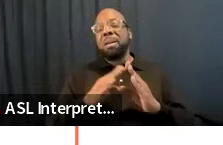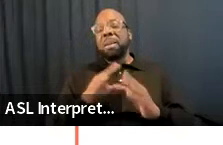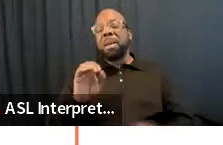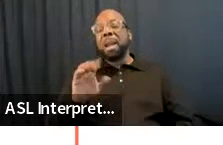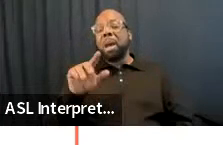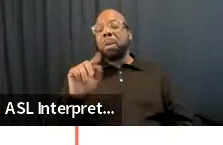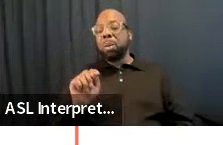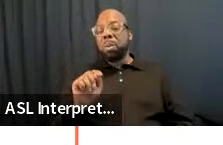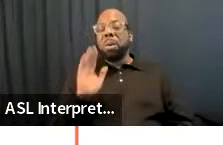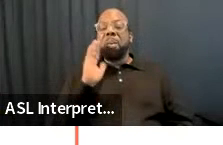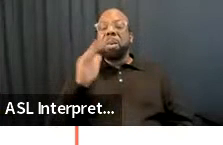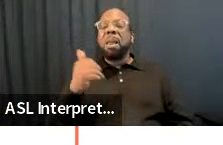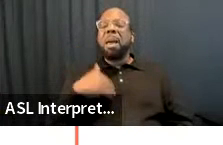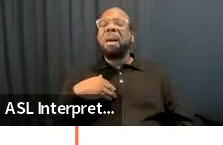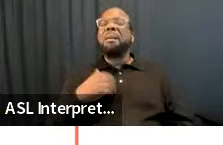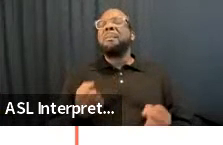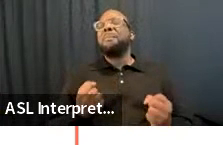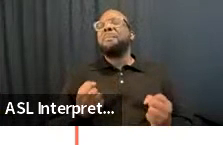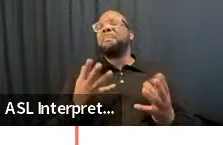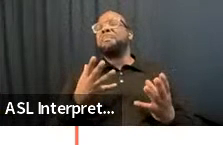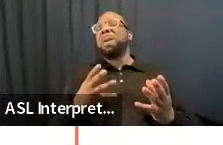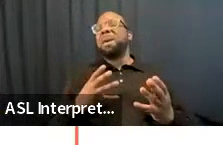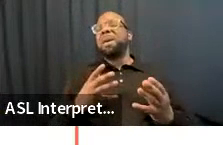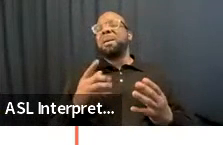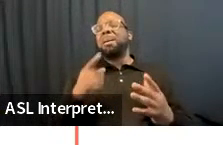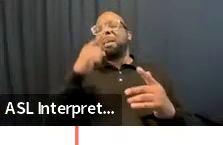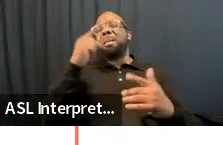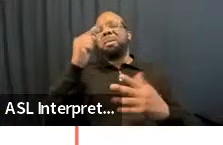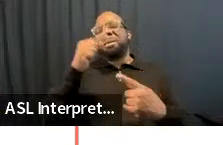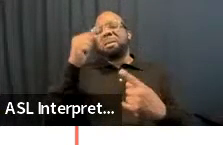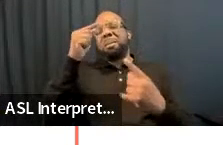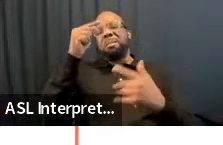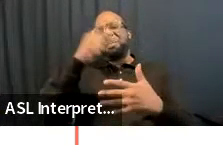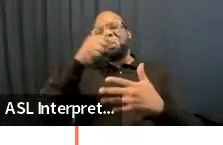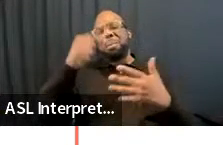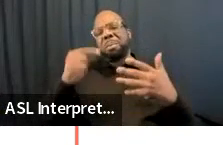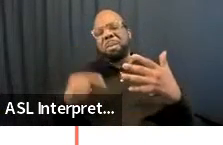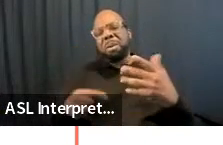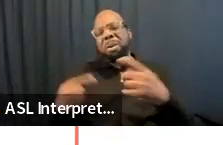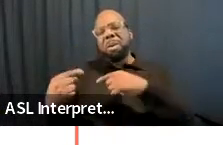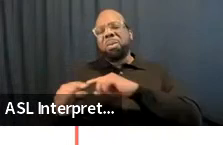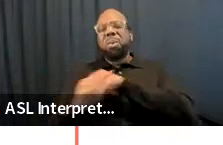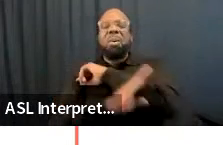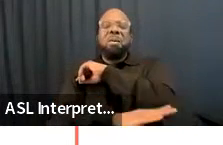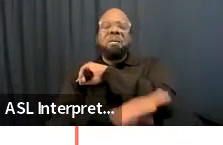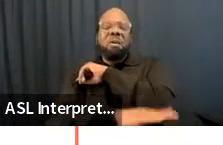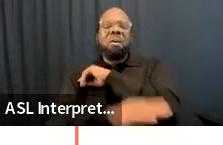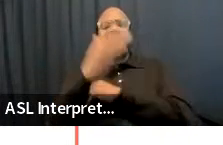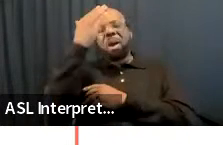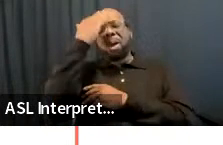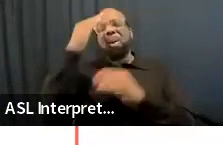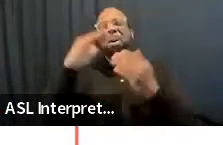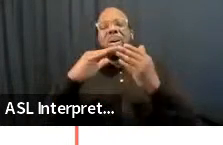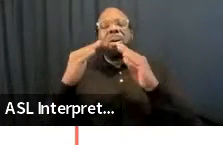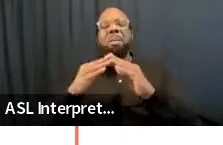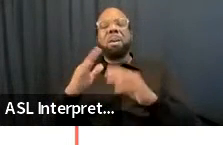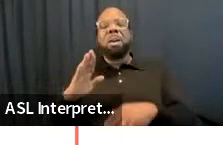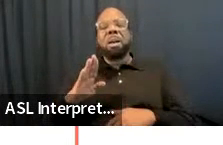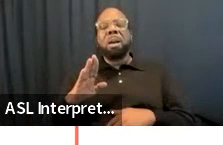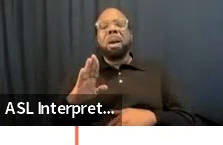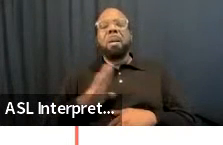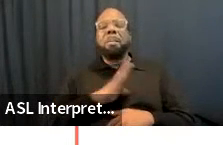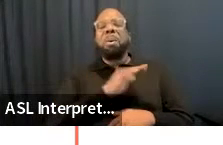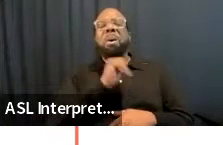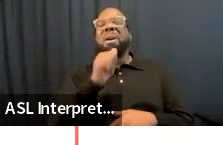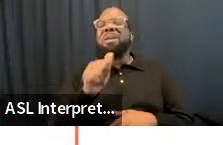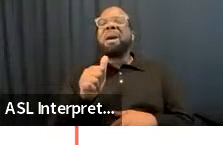having many touch points come the fall, and happy, I know your community board's not meeting over the summer, but we're happy to connect over the